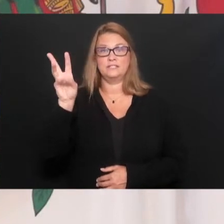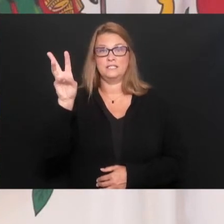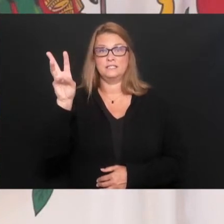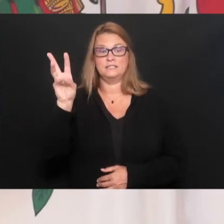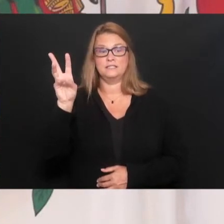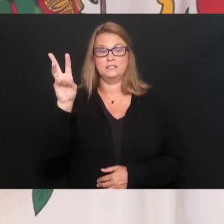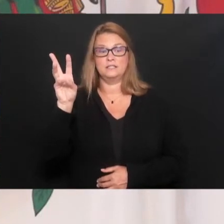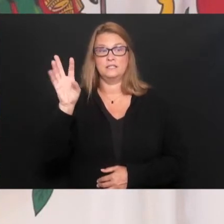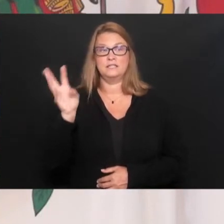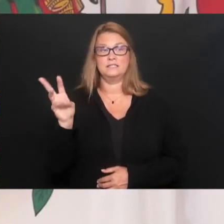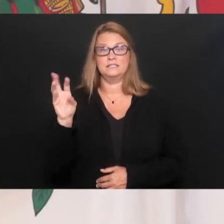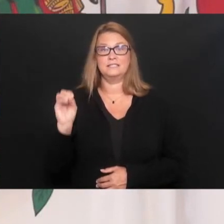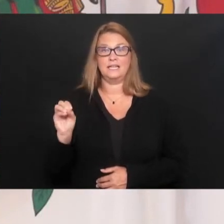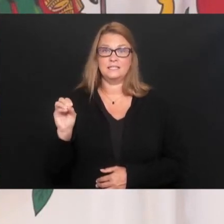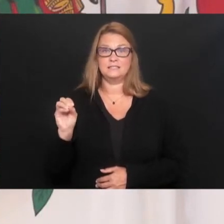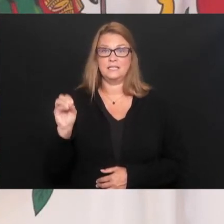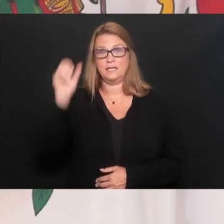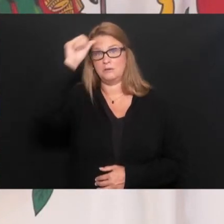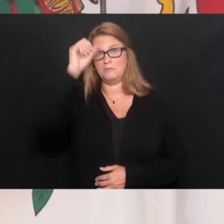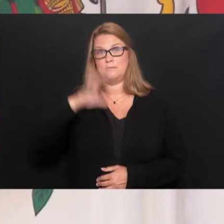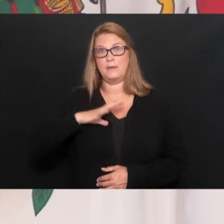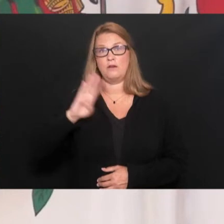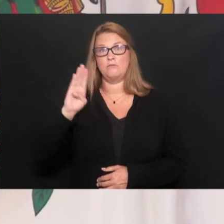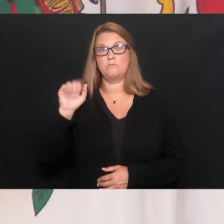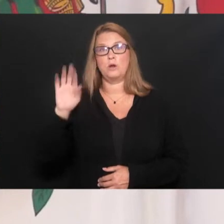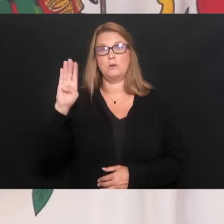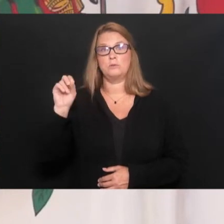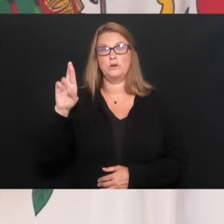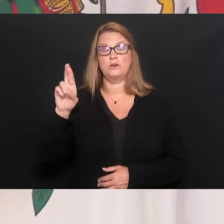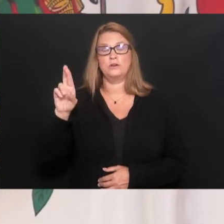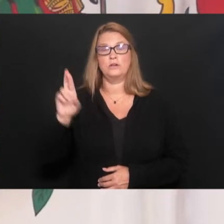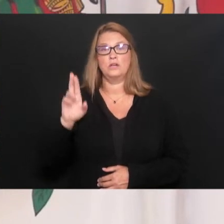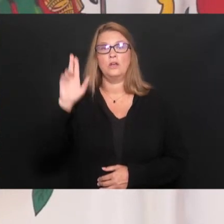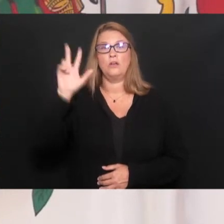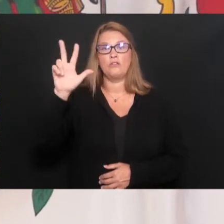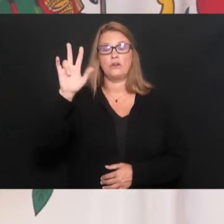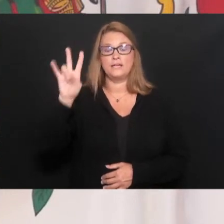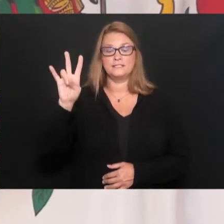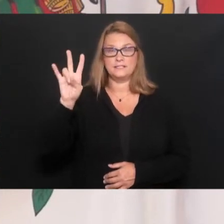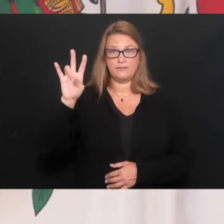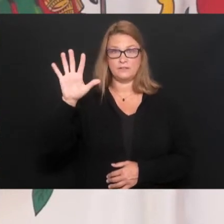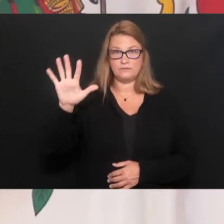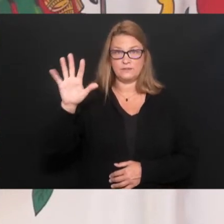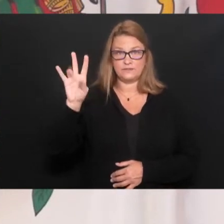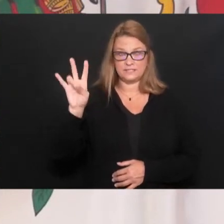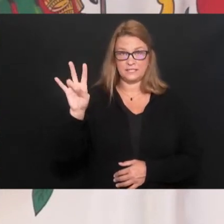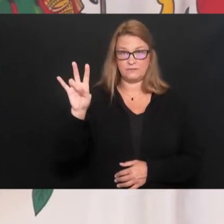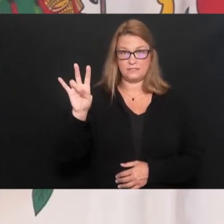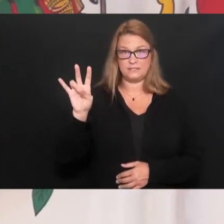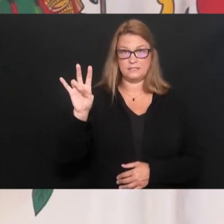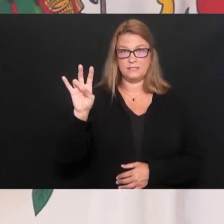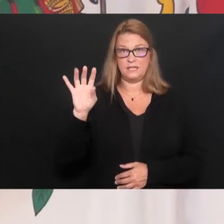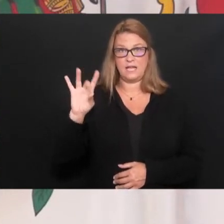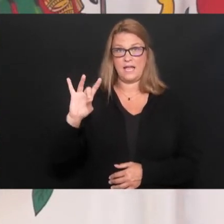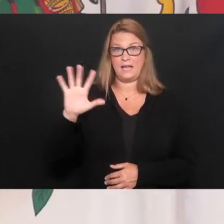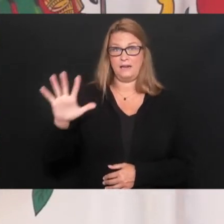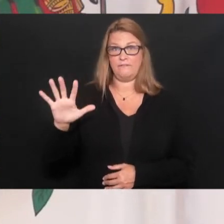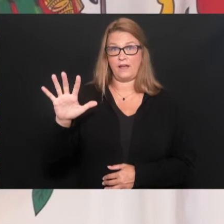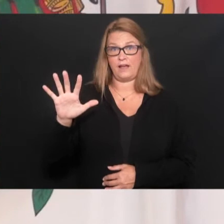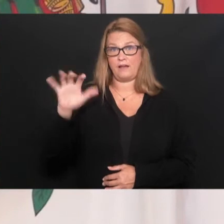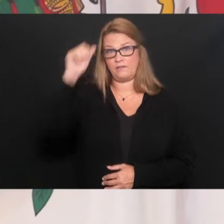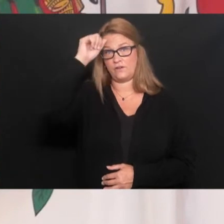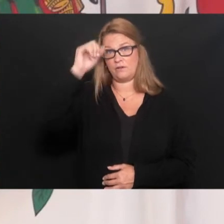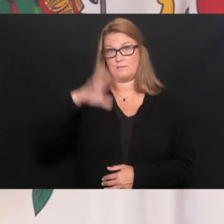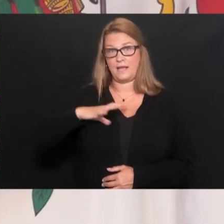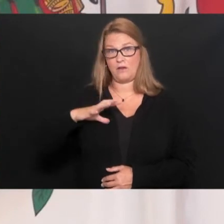death, a 60-year-old male from Barber County. The 3,757th death, an 85-year-old male